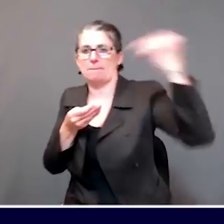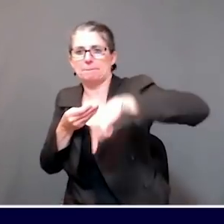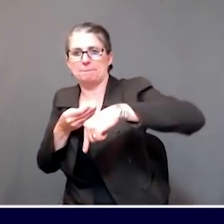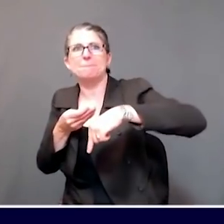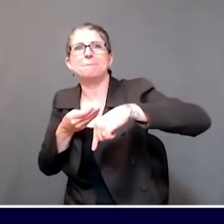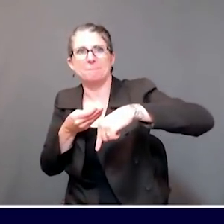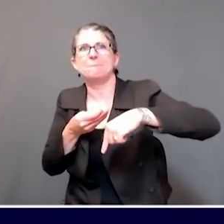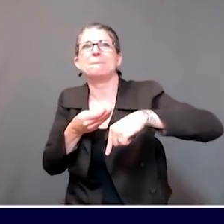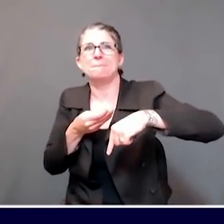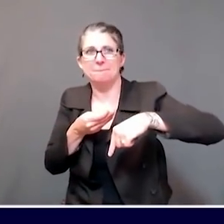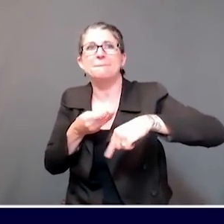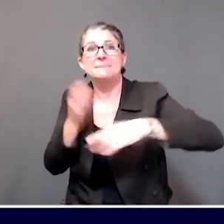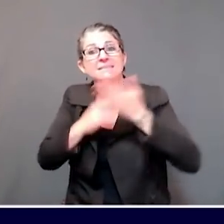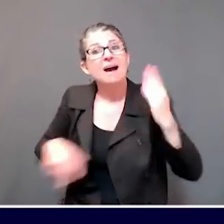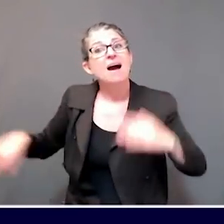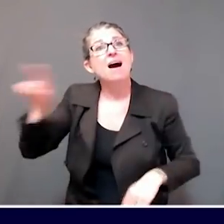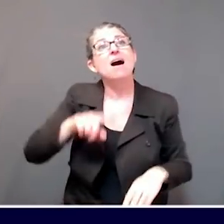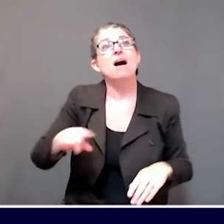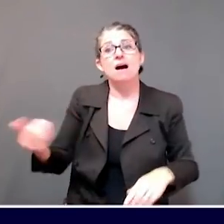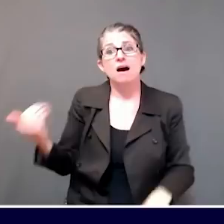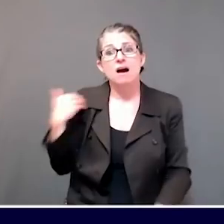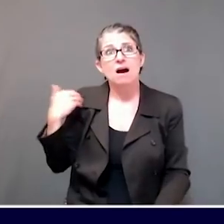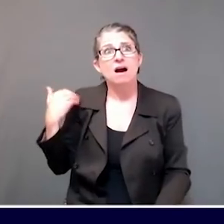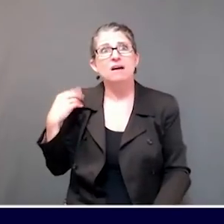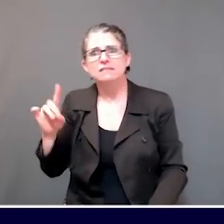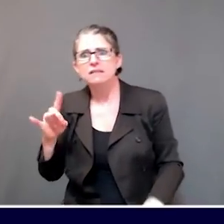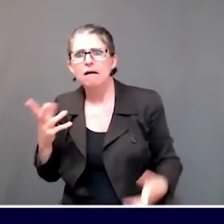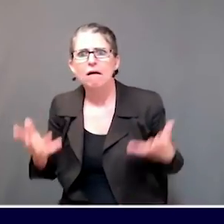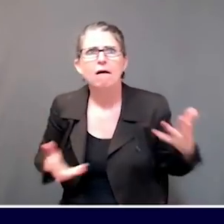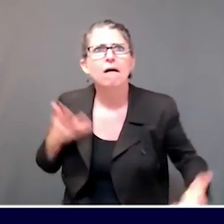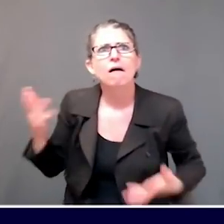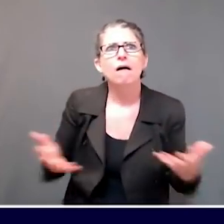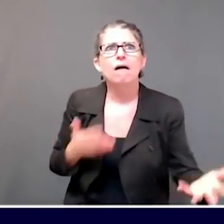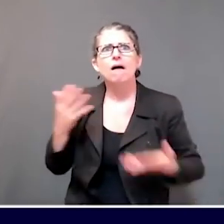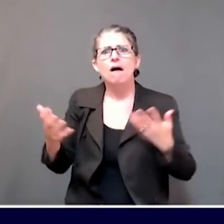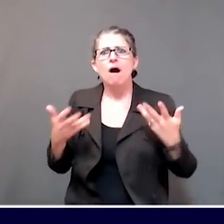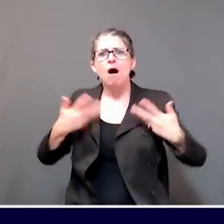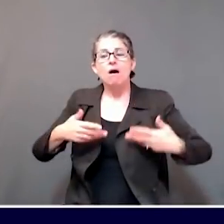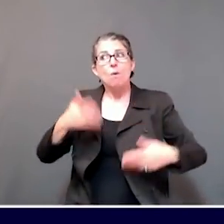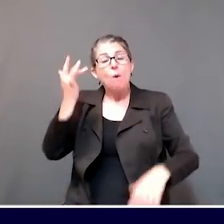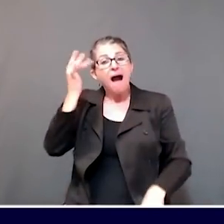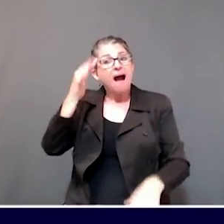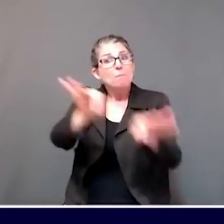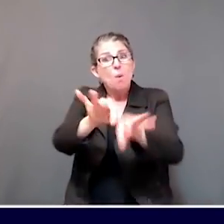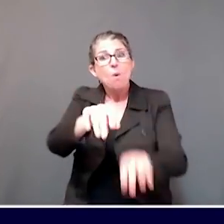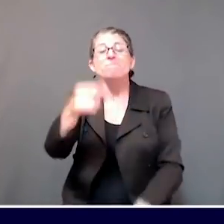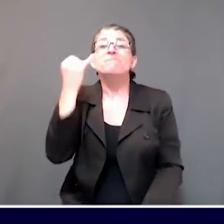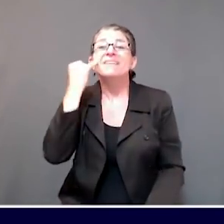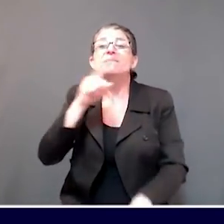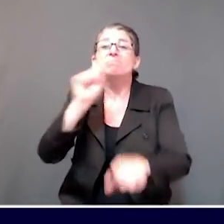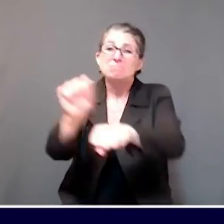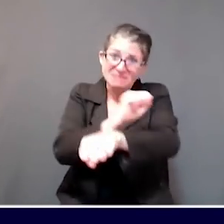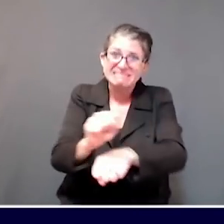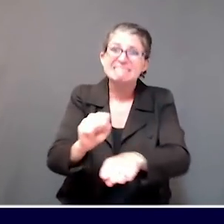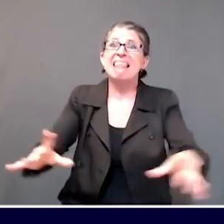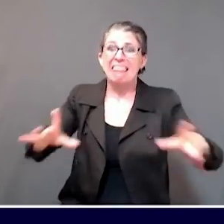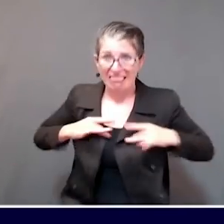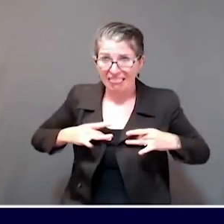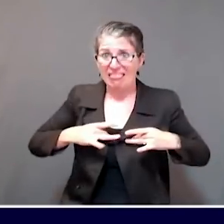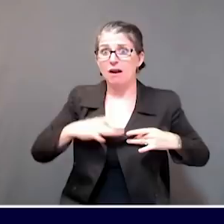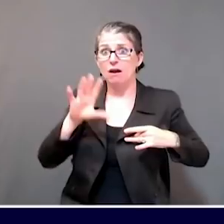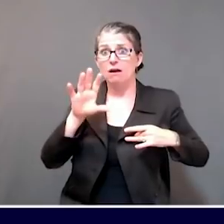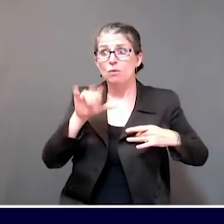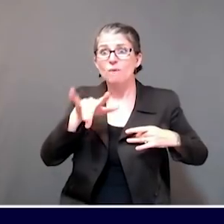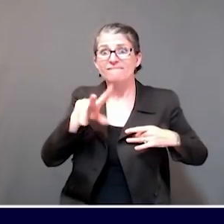it's working. Now, that's the basic rule. And I think it's becoming widely known that that's the